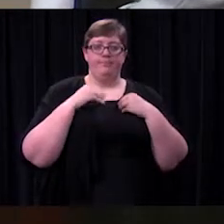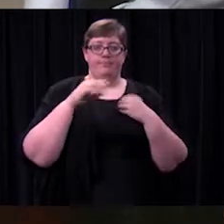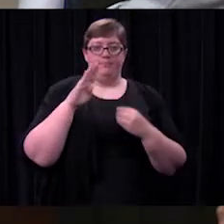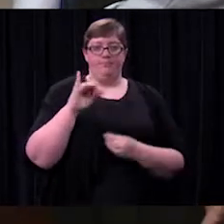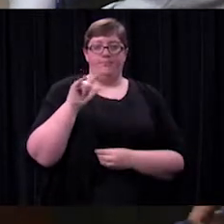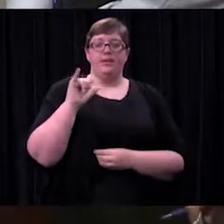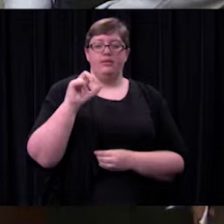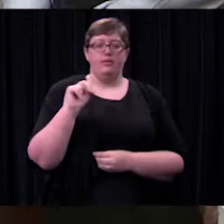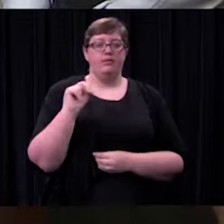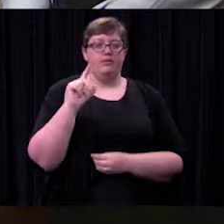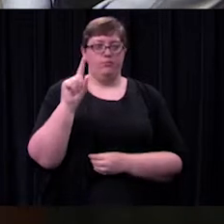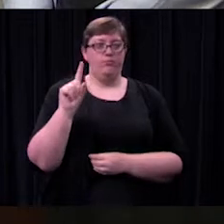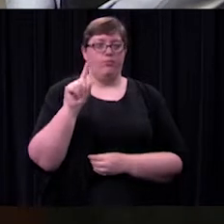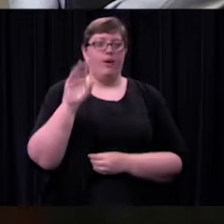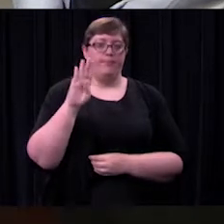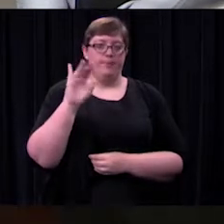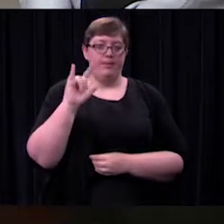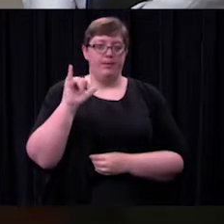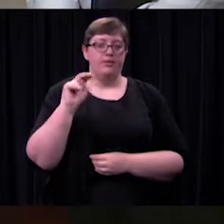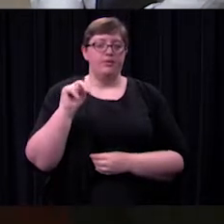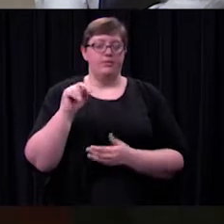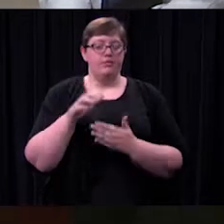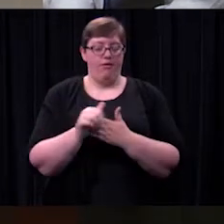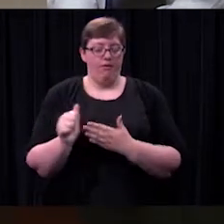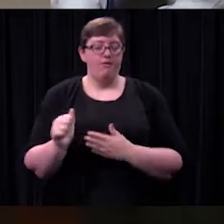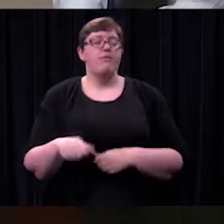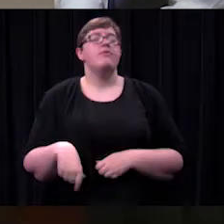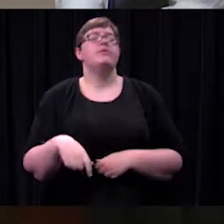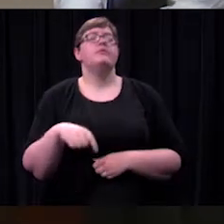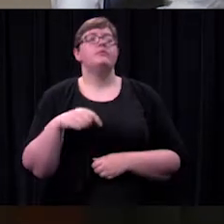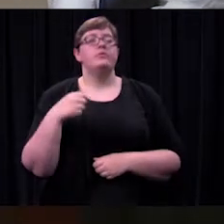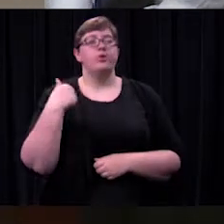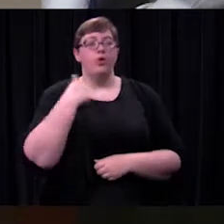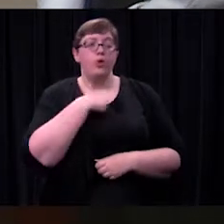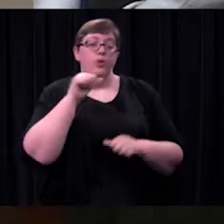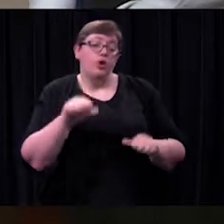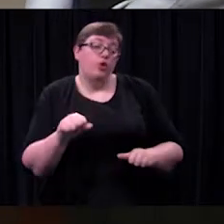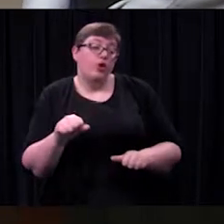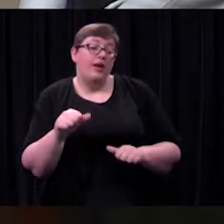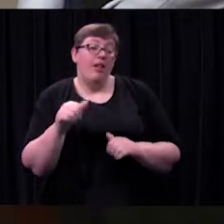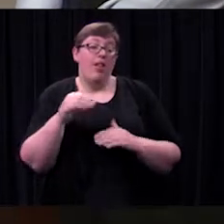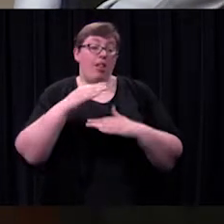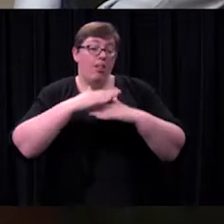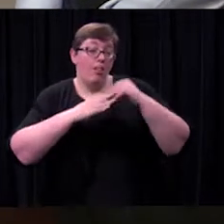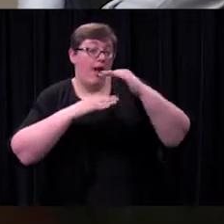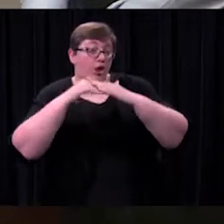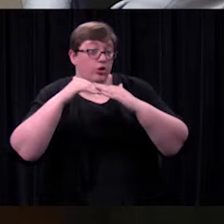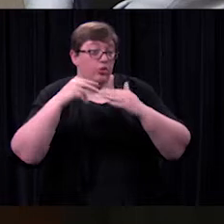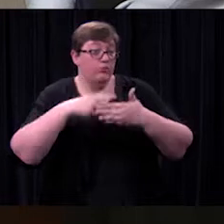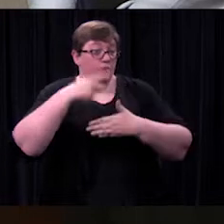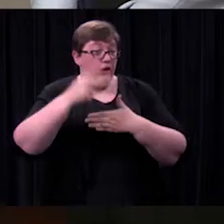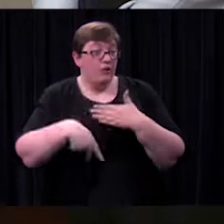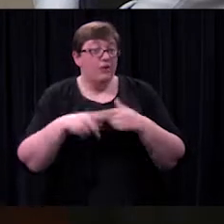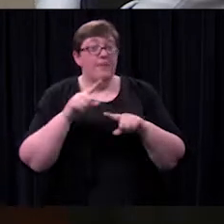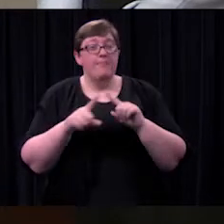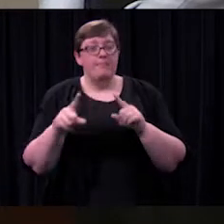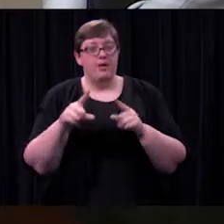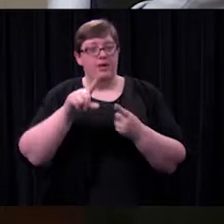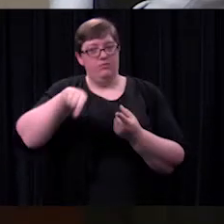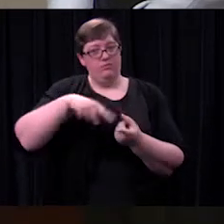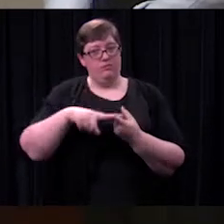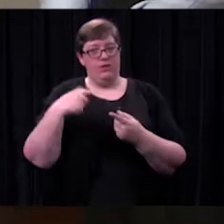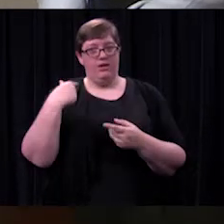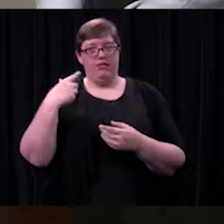that we could do a layer program, but by the time we get multiple insurance